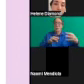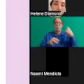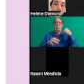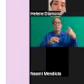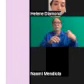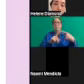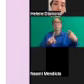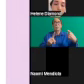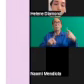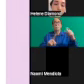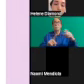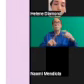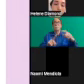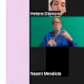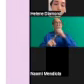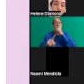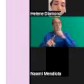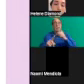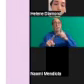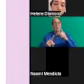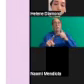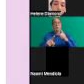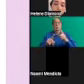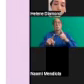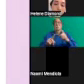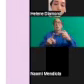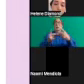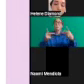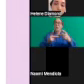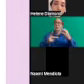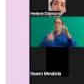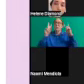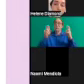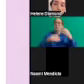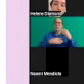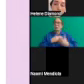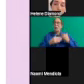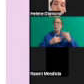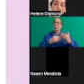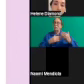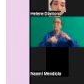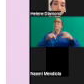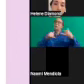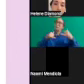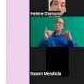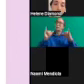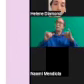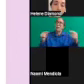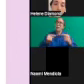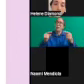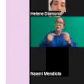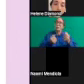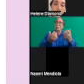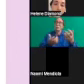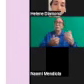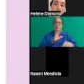place of understandably at times kindness, but it's still harmful, right? It's still harmful. Negative ableism